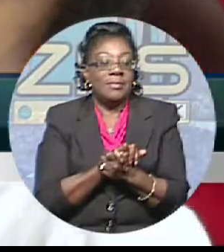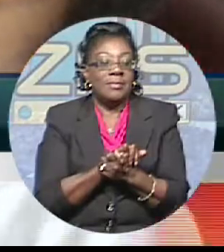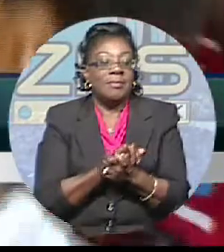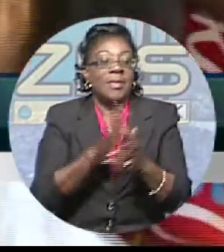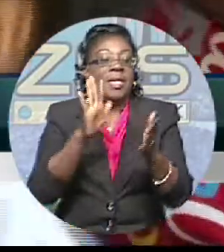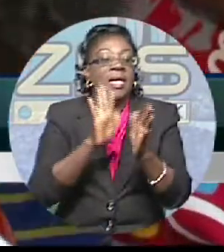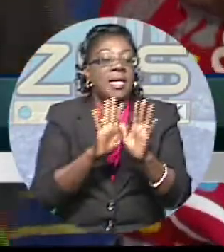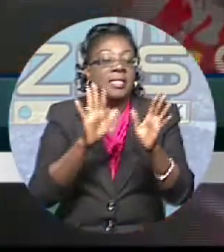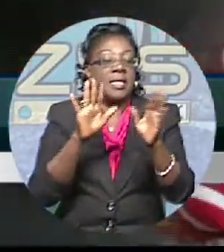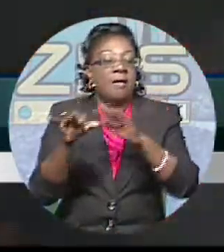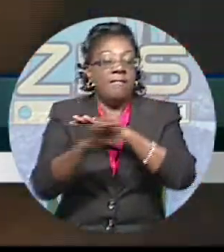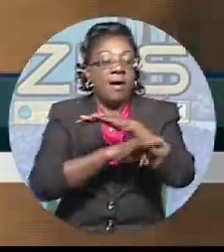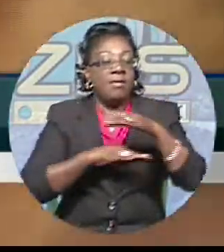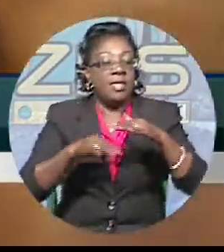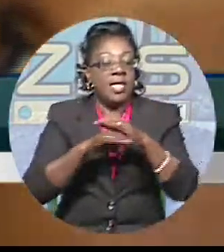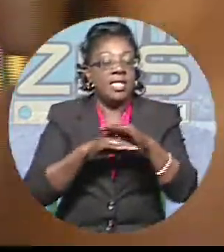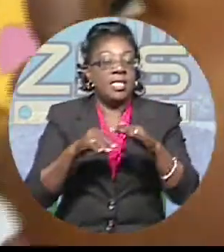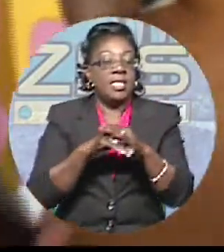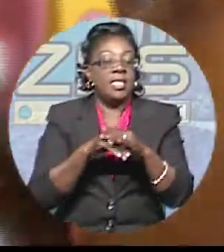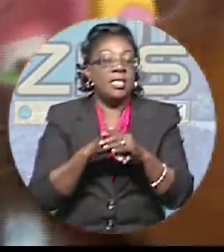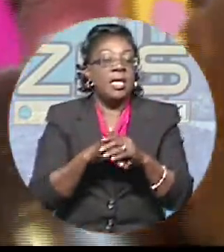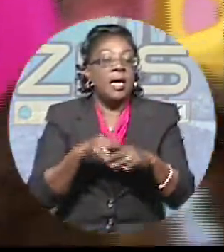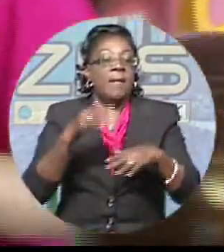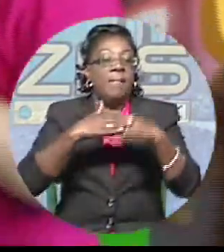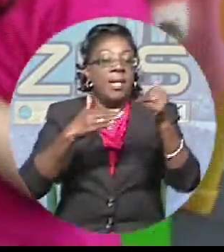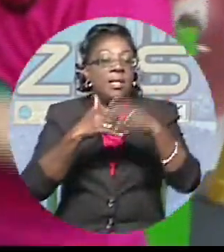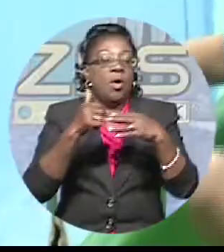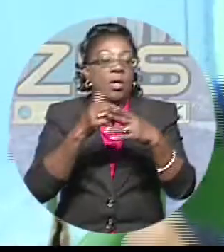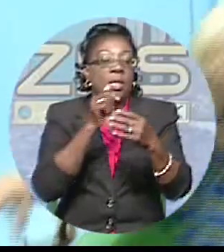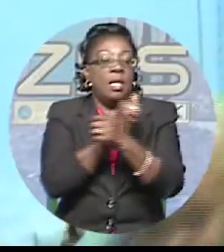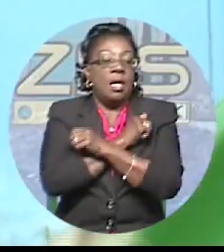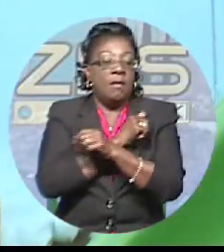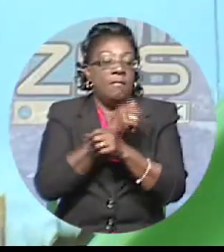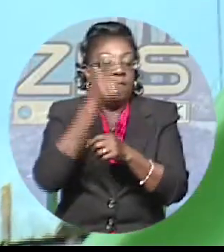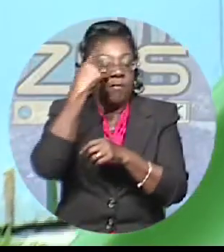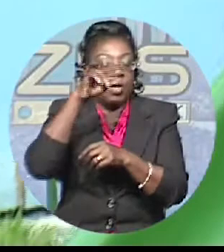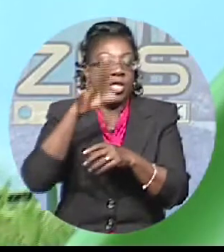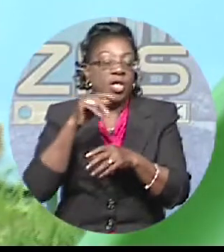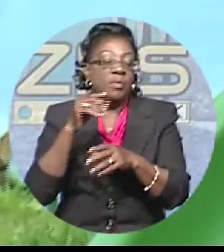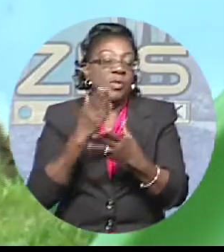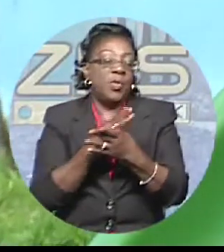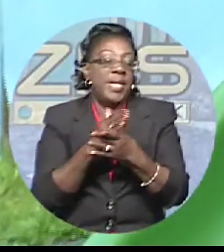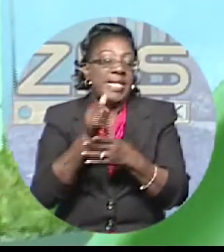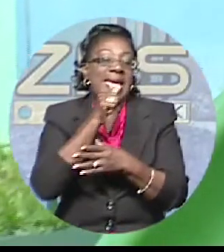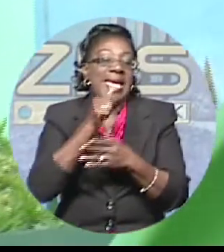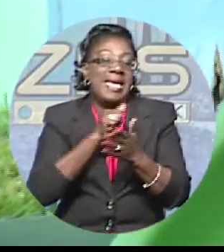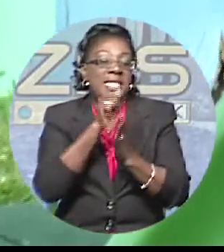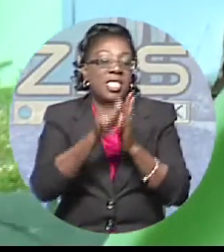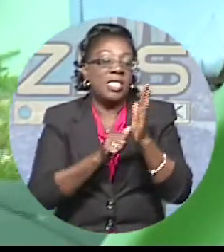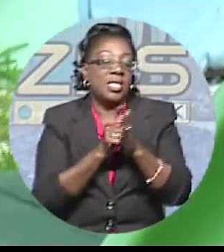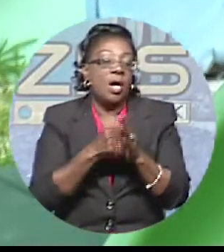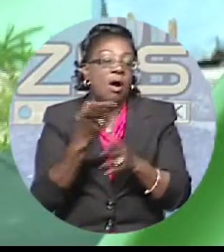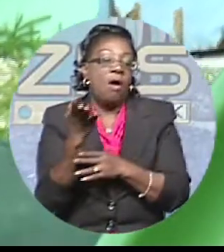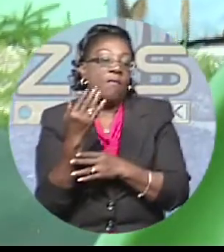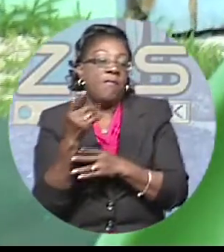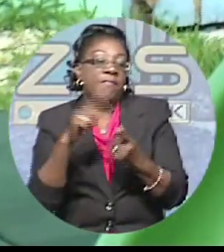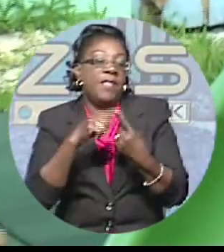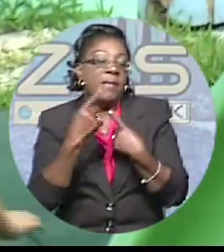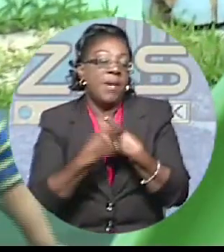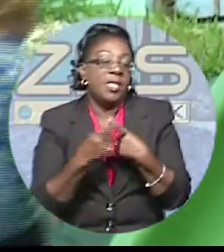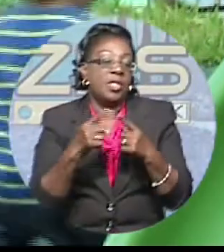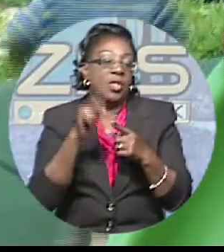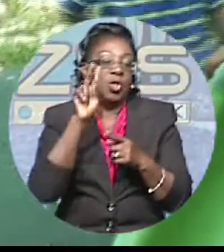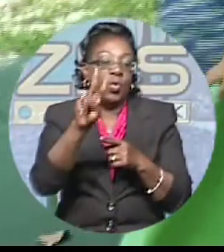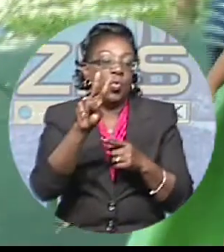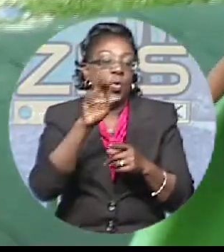It's a foundation built on the love of learning for children between the ages of 15 months to 2 years old. The new children's playgroup learning institution on